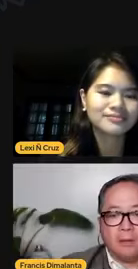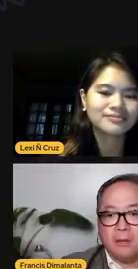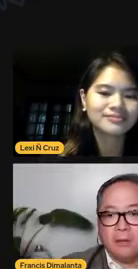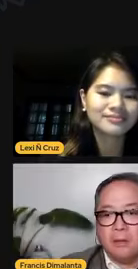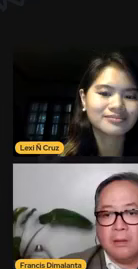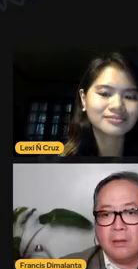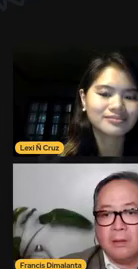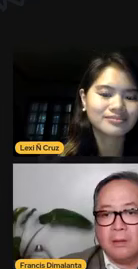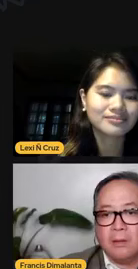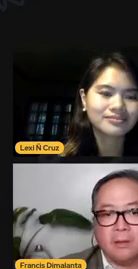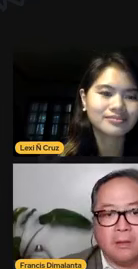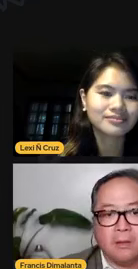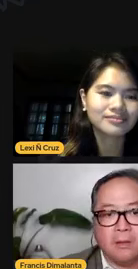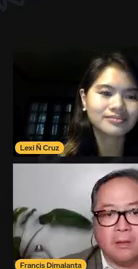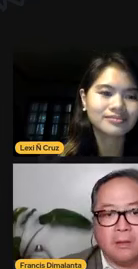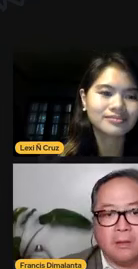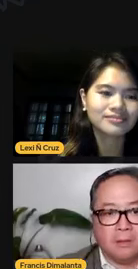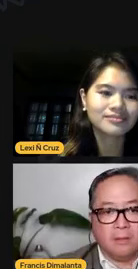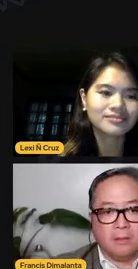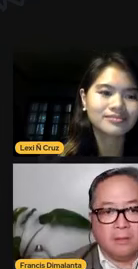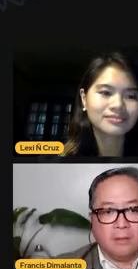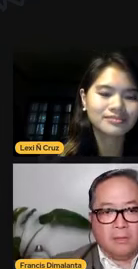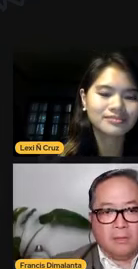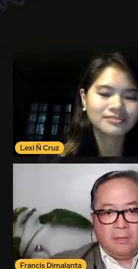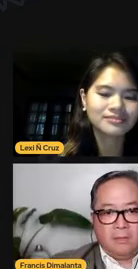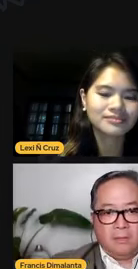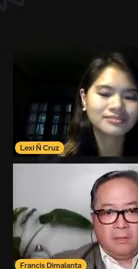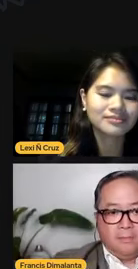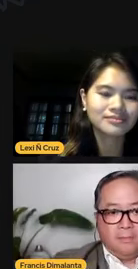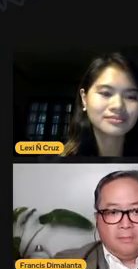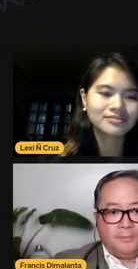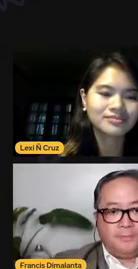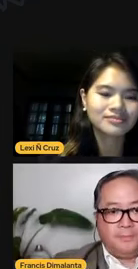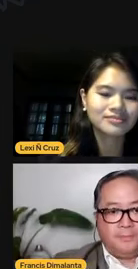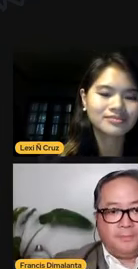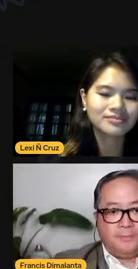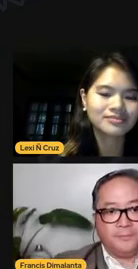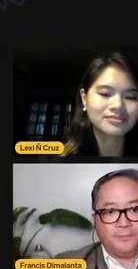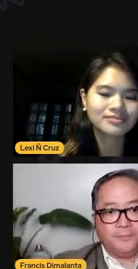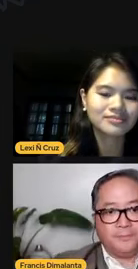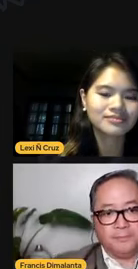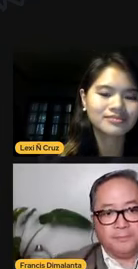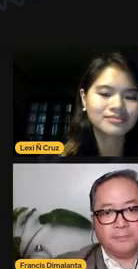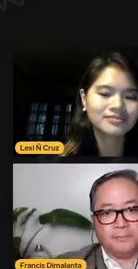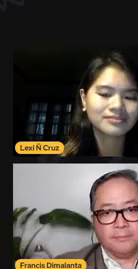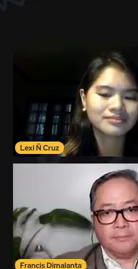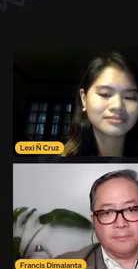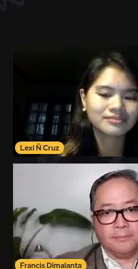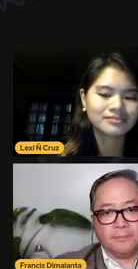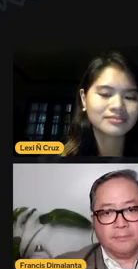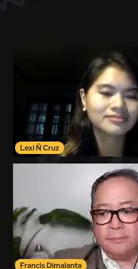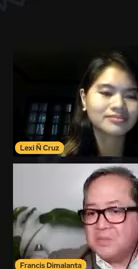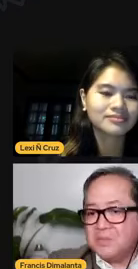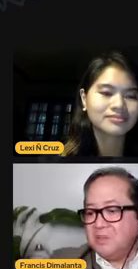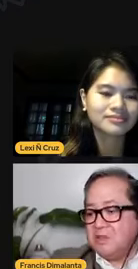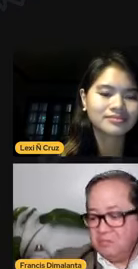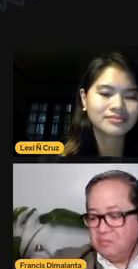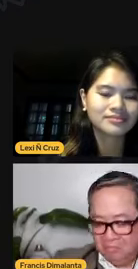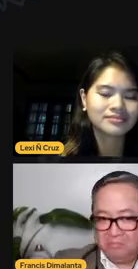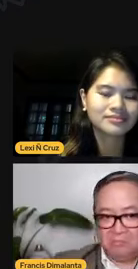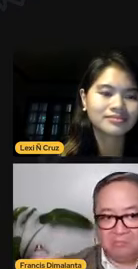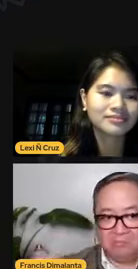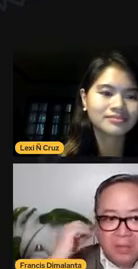asked everyone to come. You know, even if, so this one whole party, the whole stage will be for